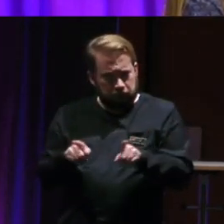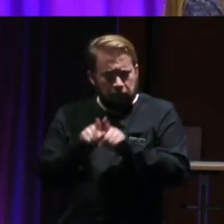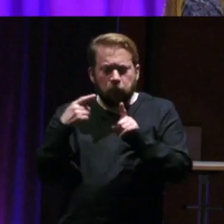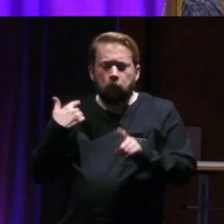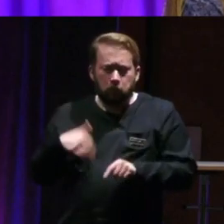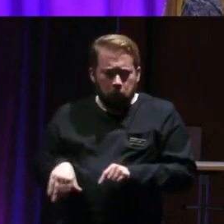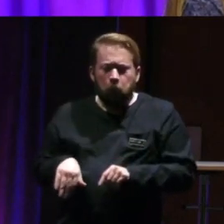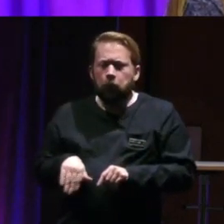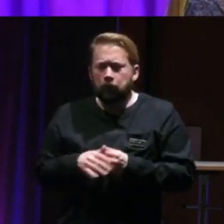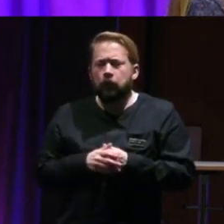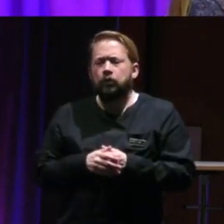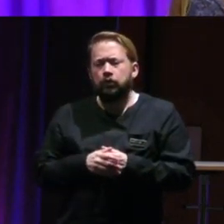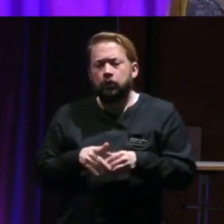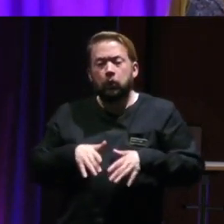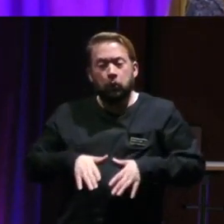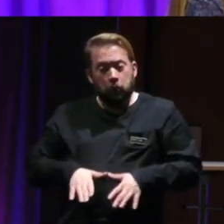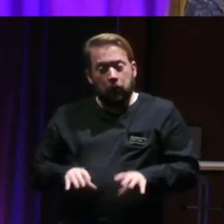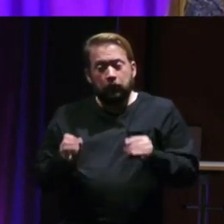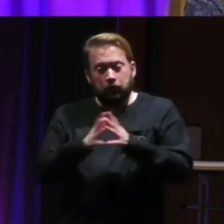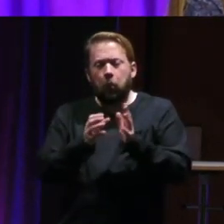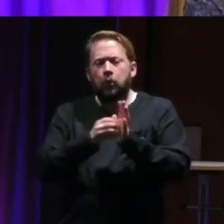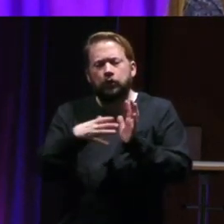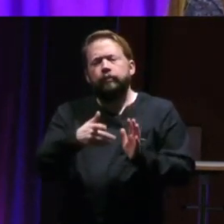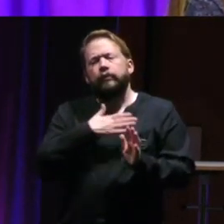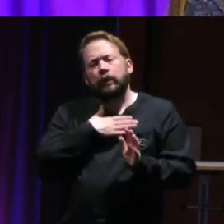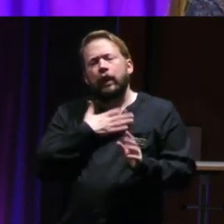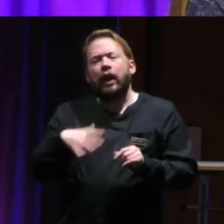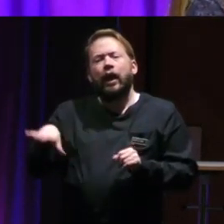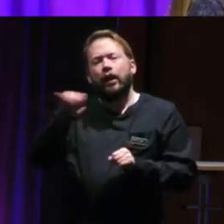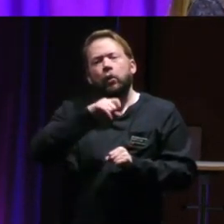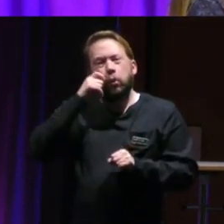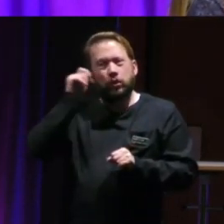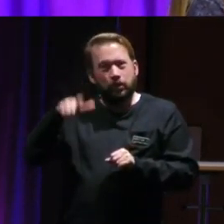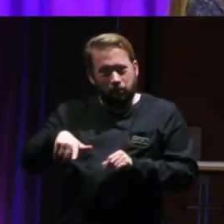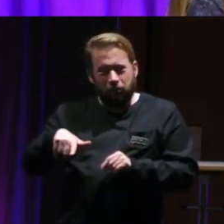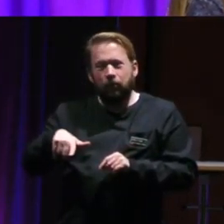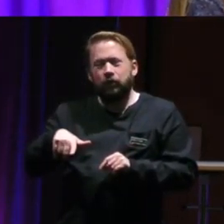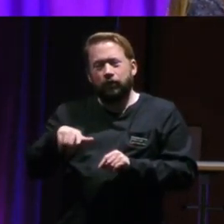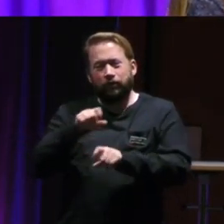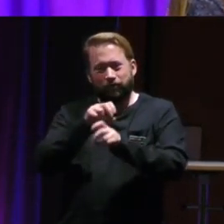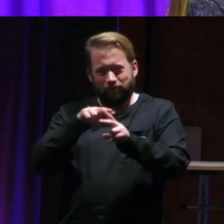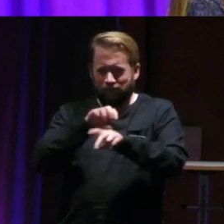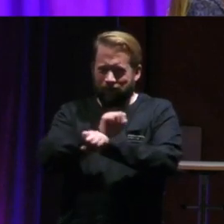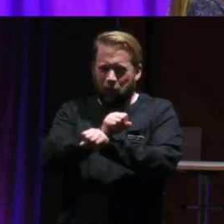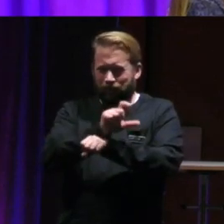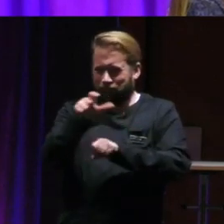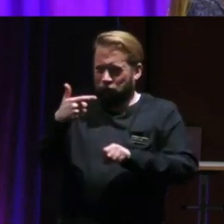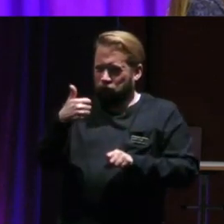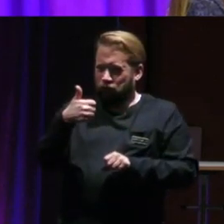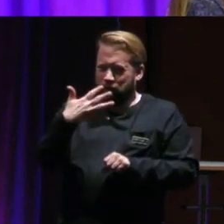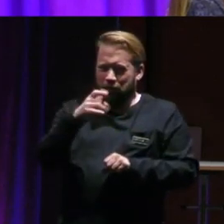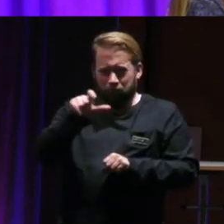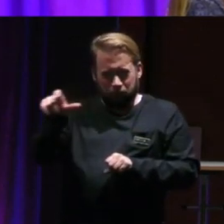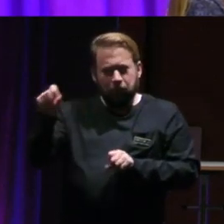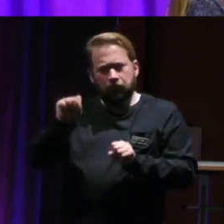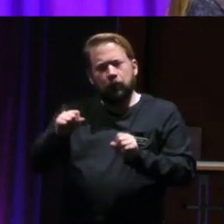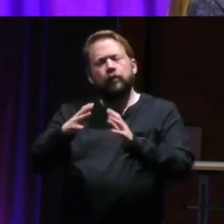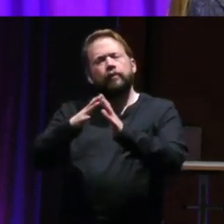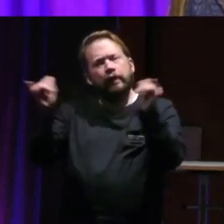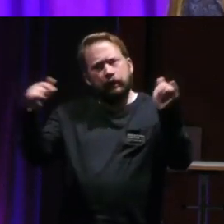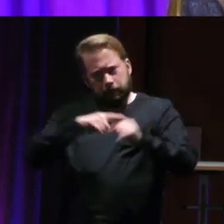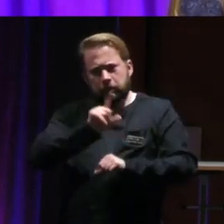order to he wanted all the Ukrainian political prisoners, some 65, being released from prison.